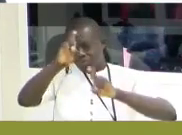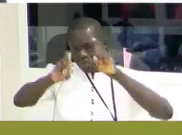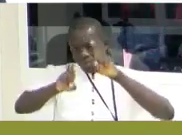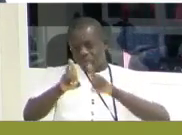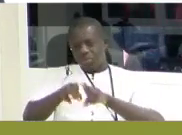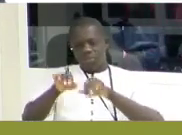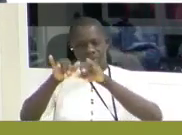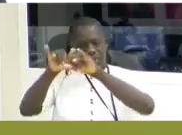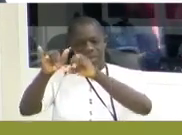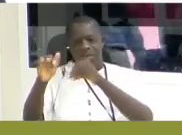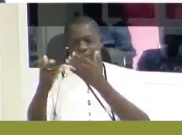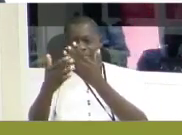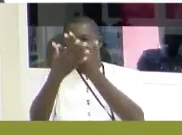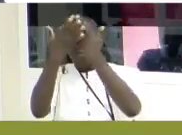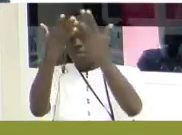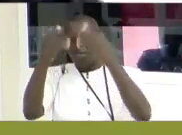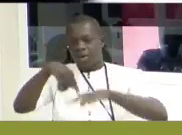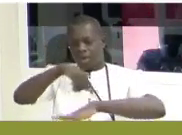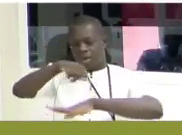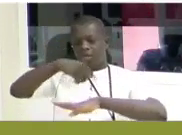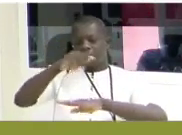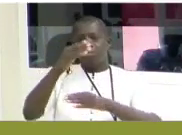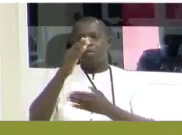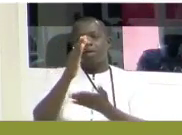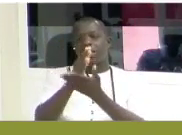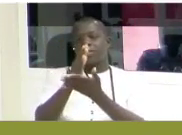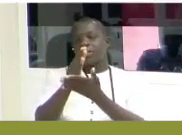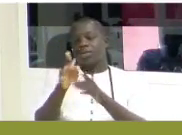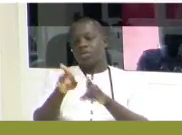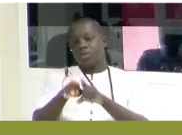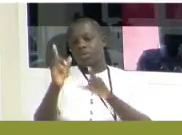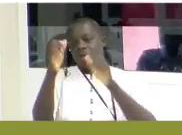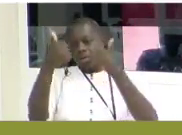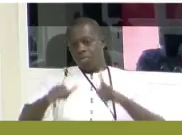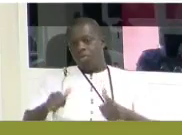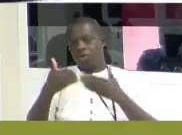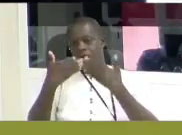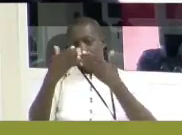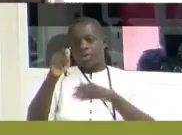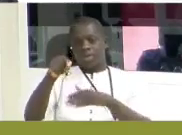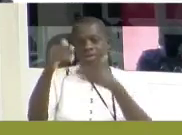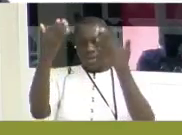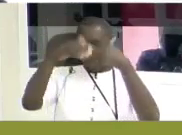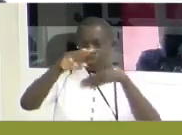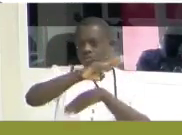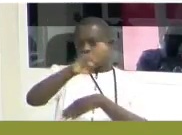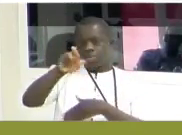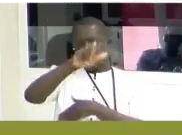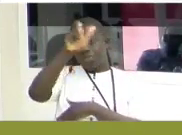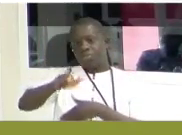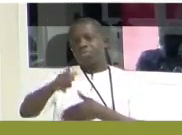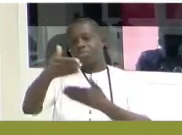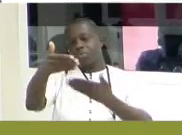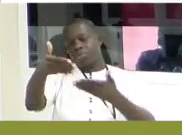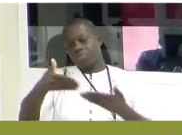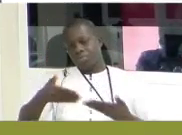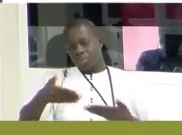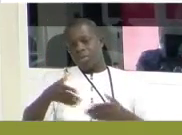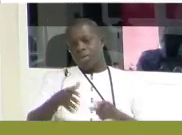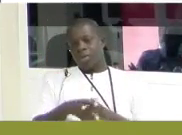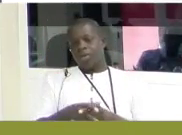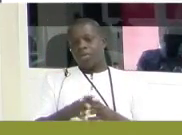several hours. I told them exactly what happened. So that night, but none of them were invited. I can't remember them calling those